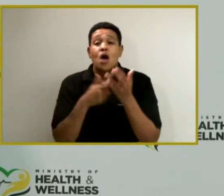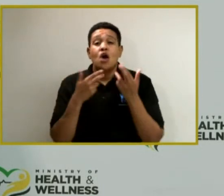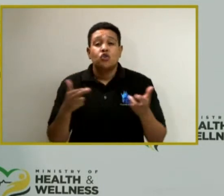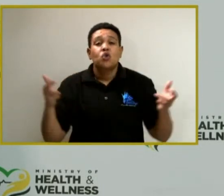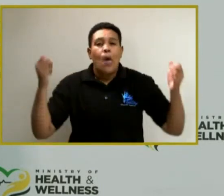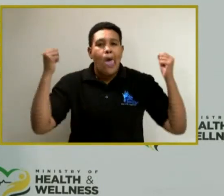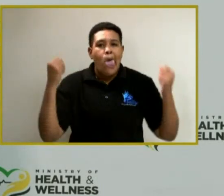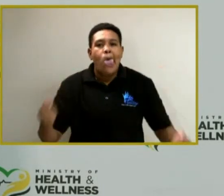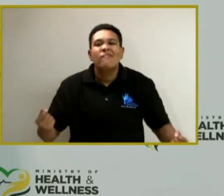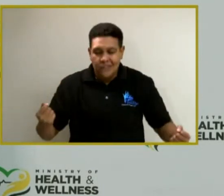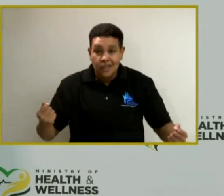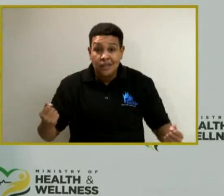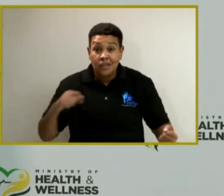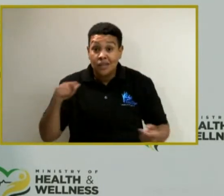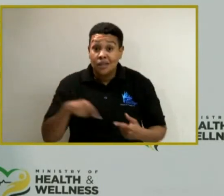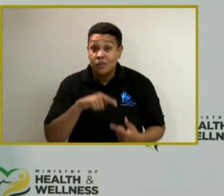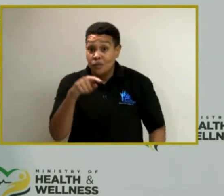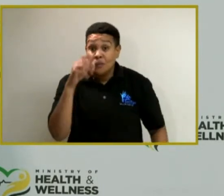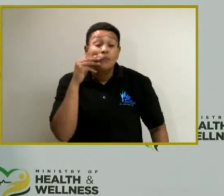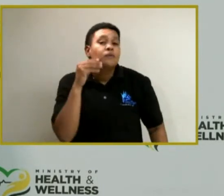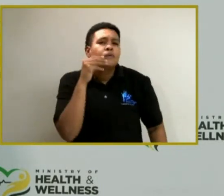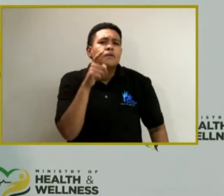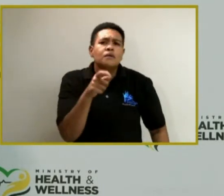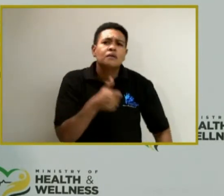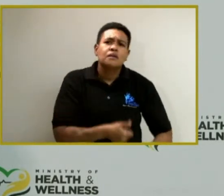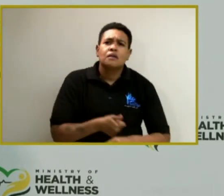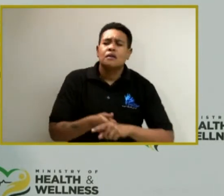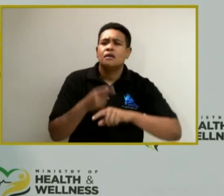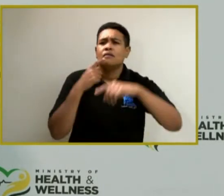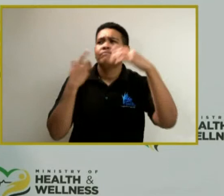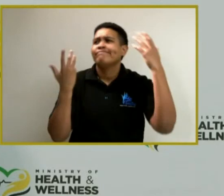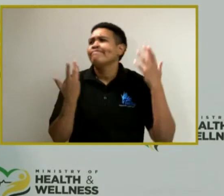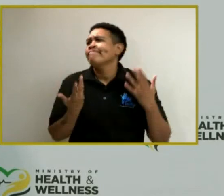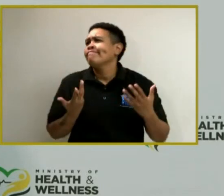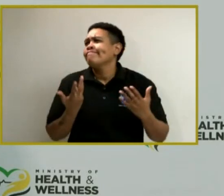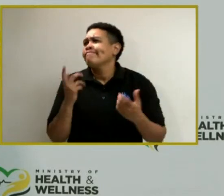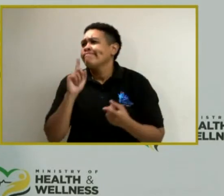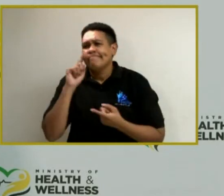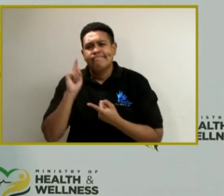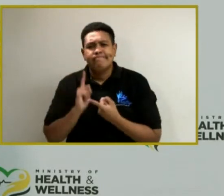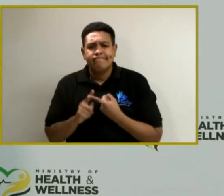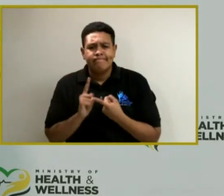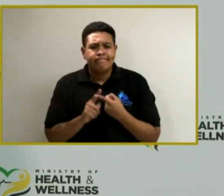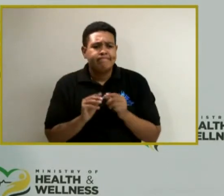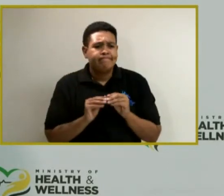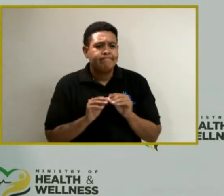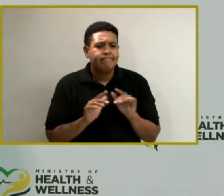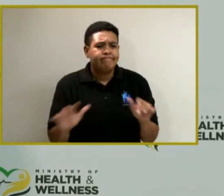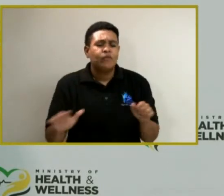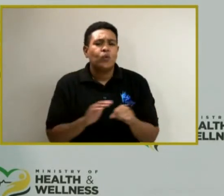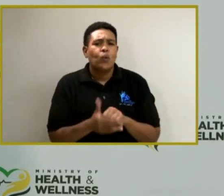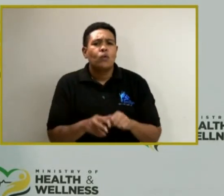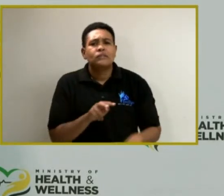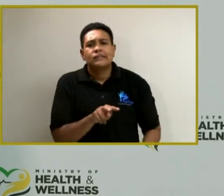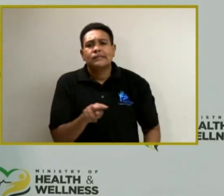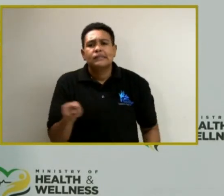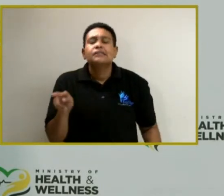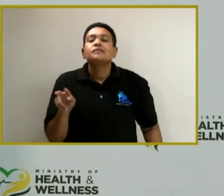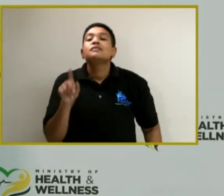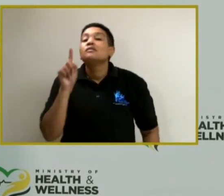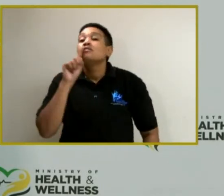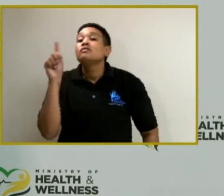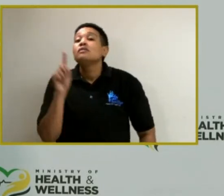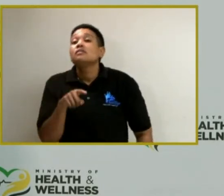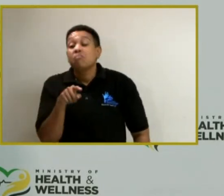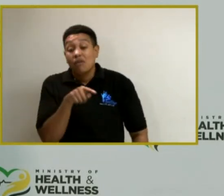And when you experience the level of positivity that you have, the